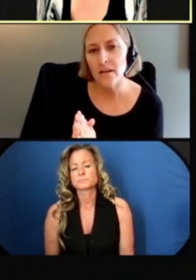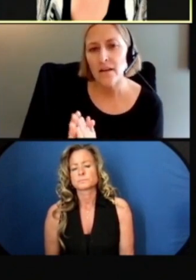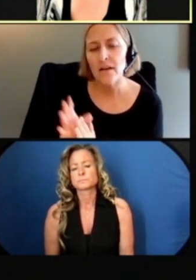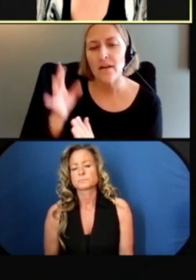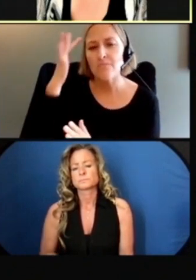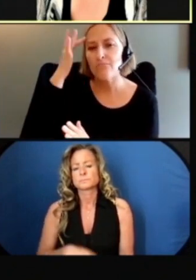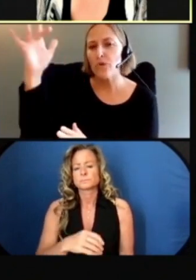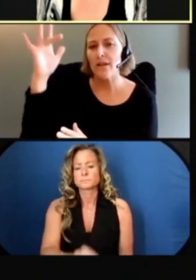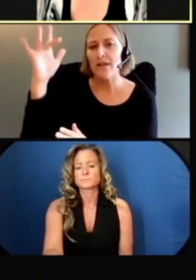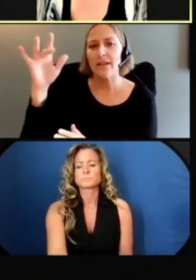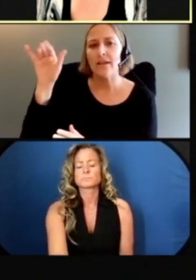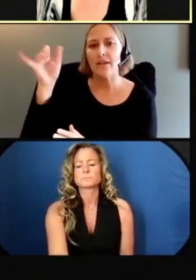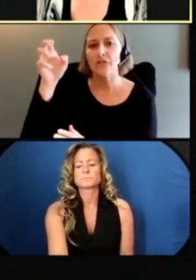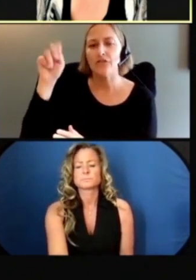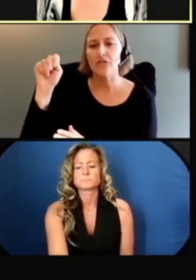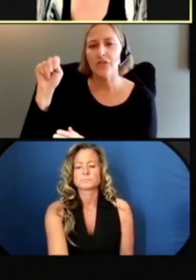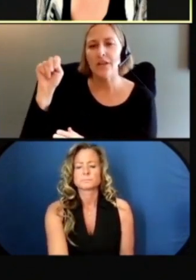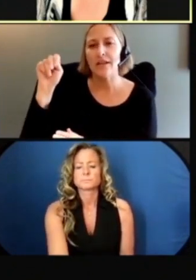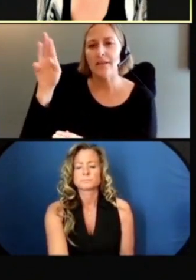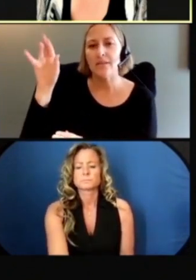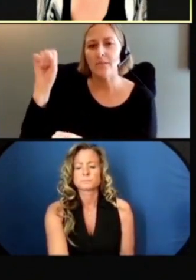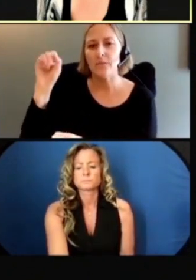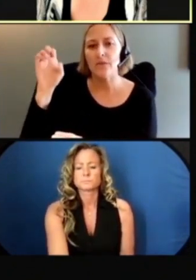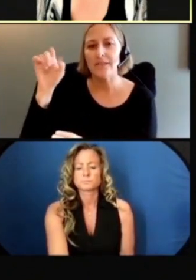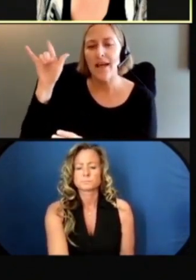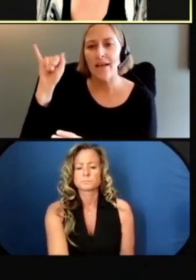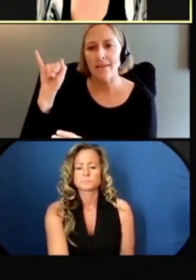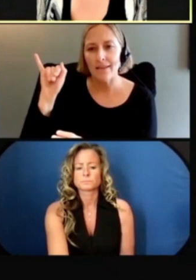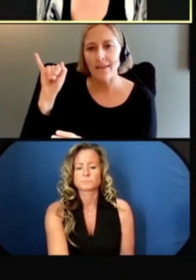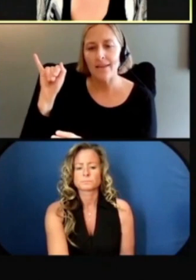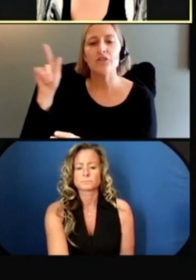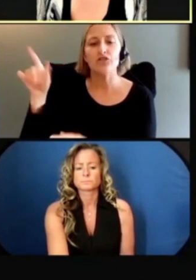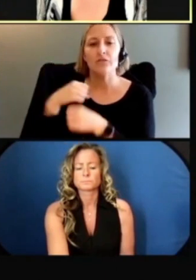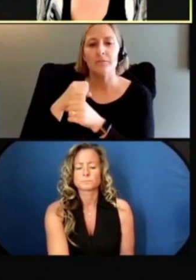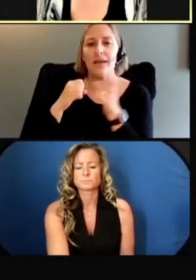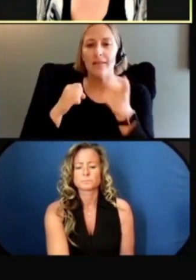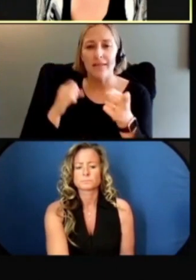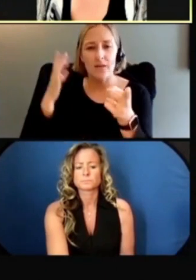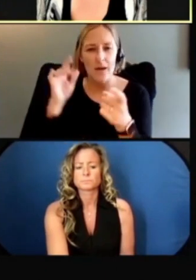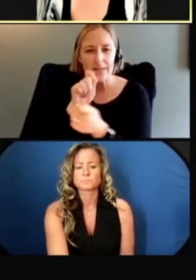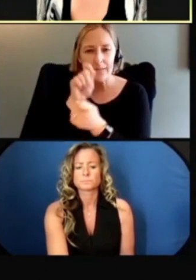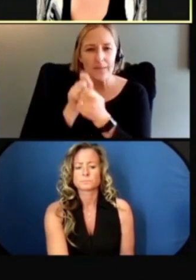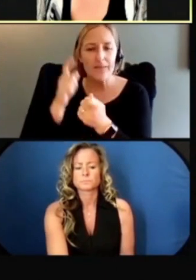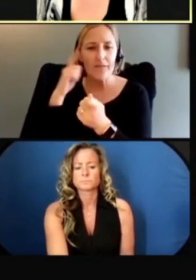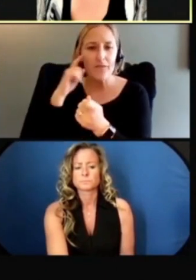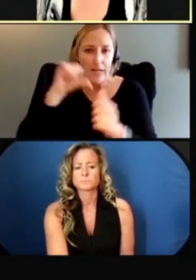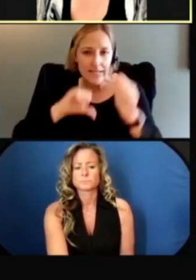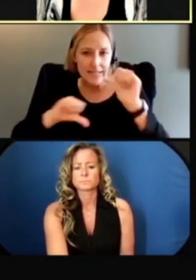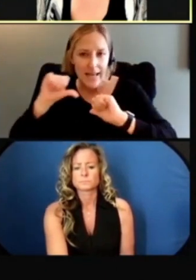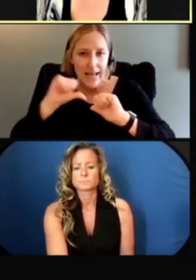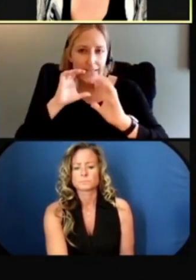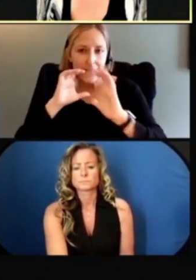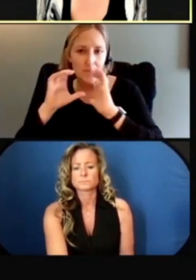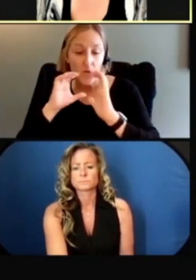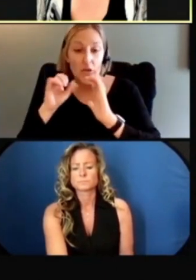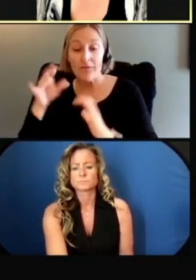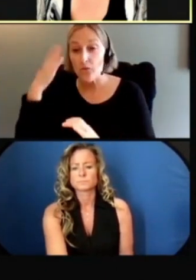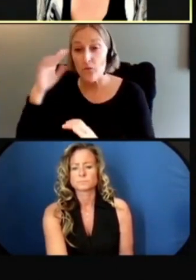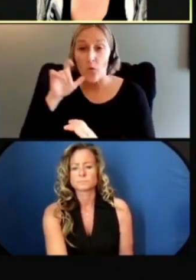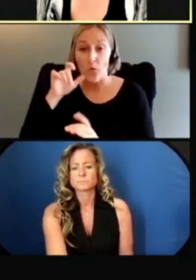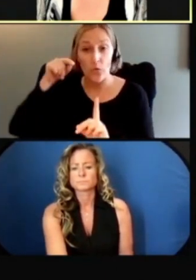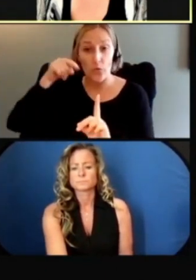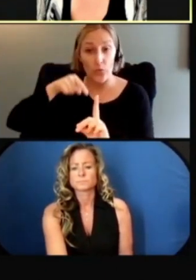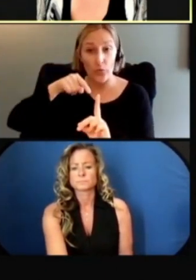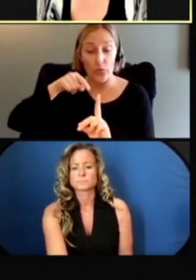and I love it because it's specific to science communication. And if you don't know who Jen Briselli is, she's